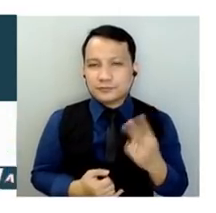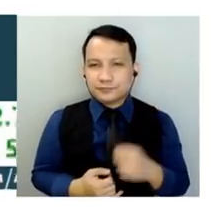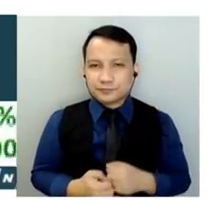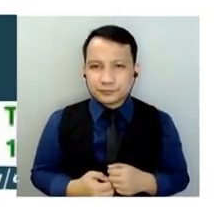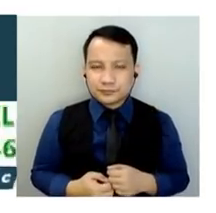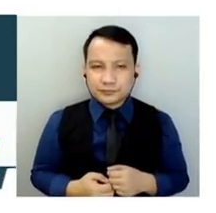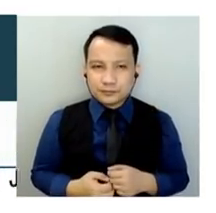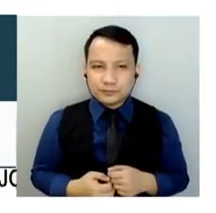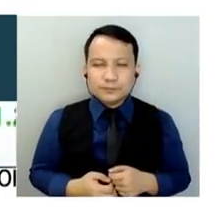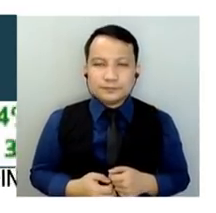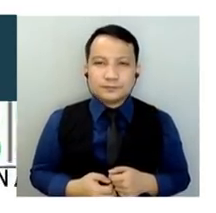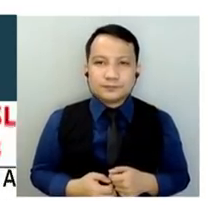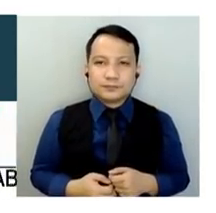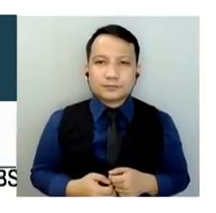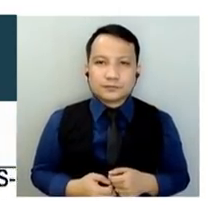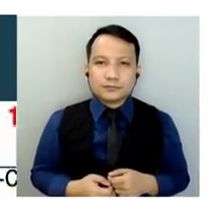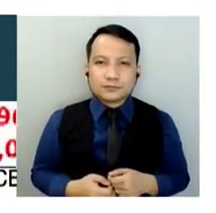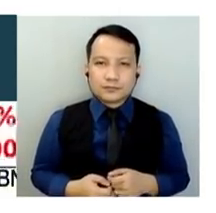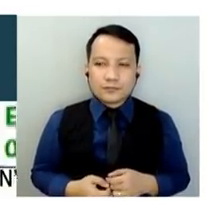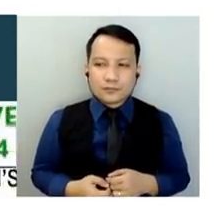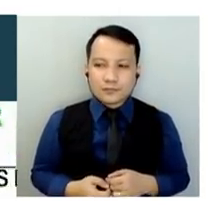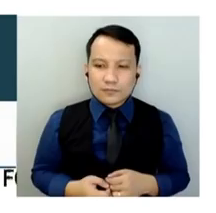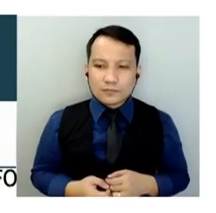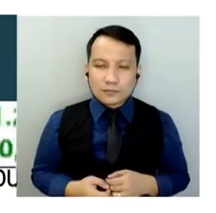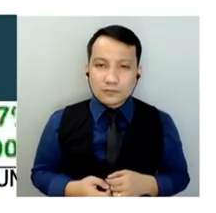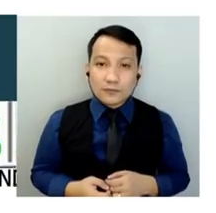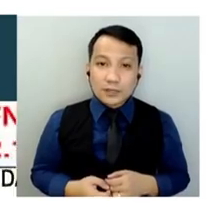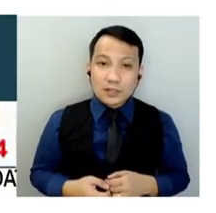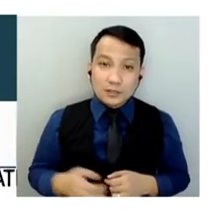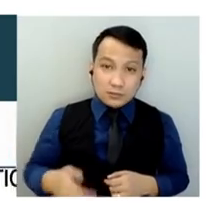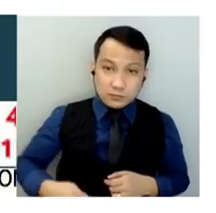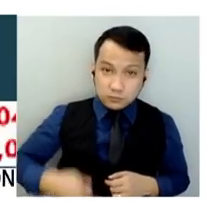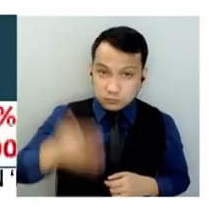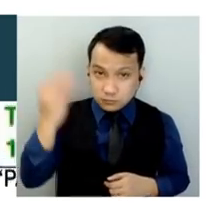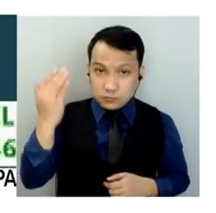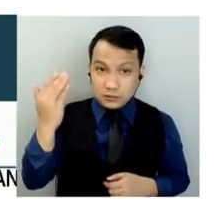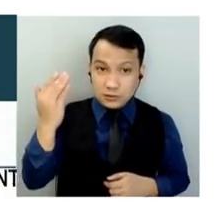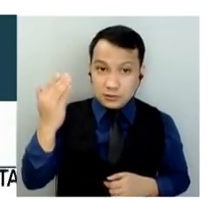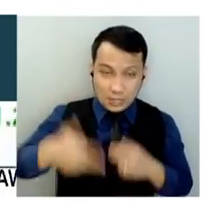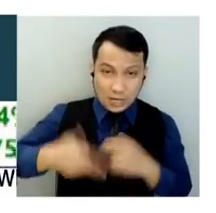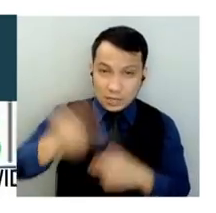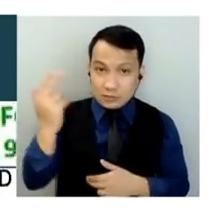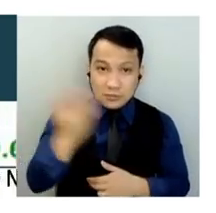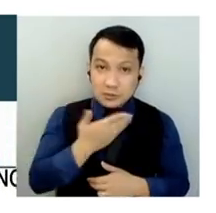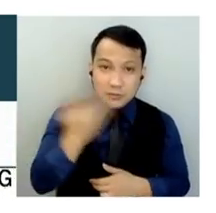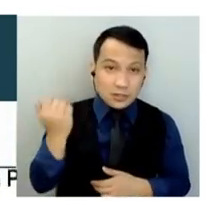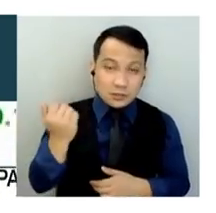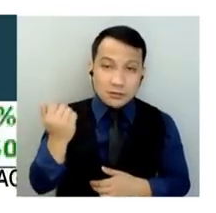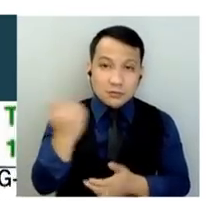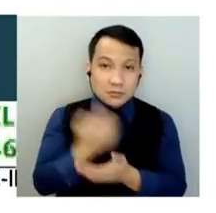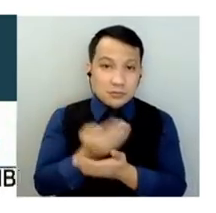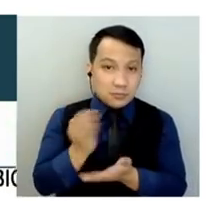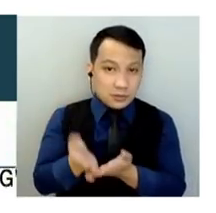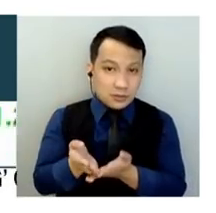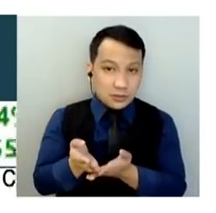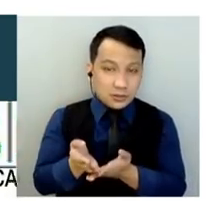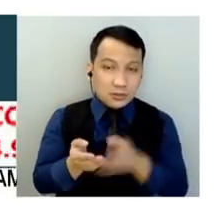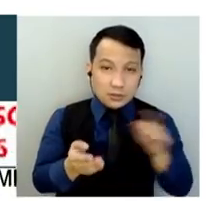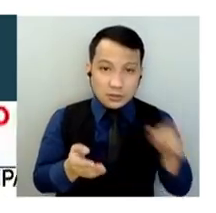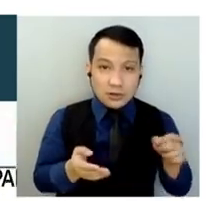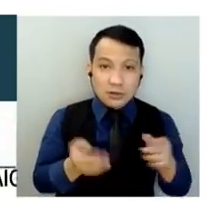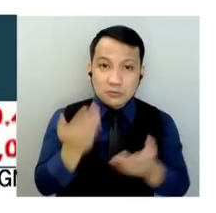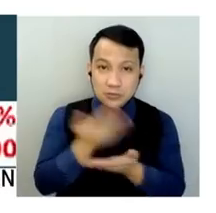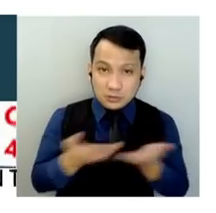have said regarding the budget, the higher it is, the better. The budget can be, as you said, a tool